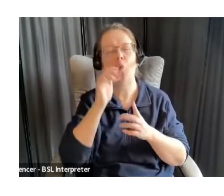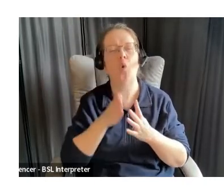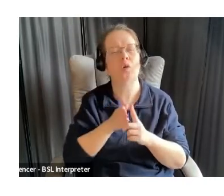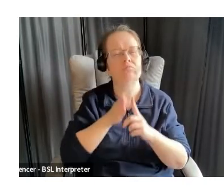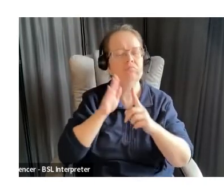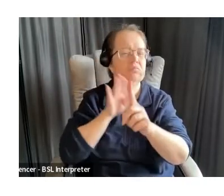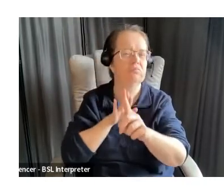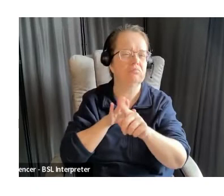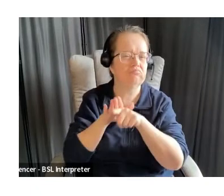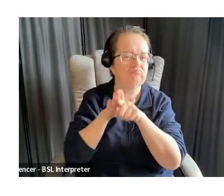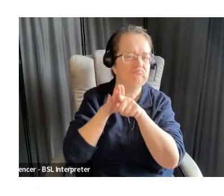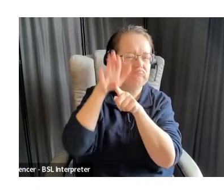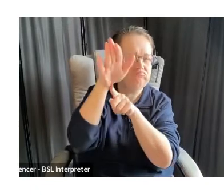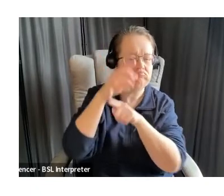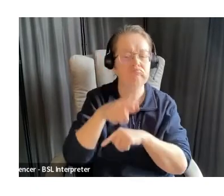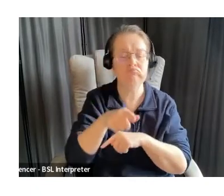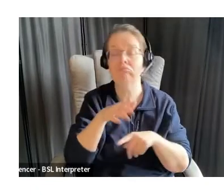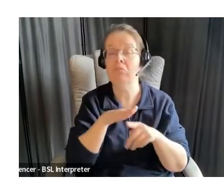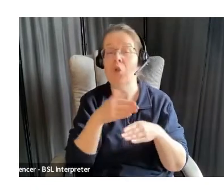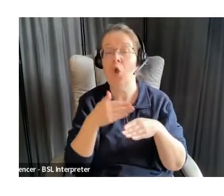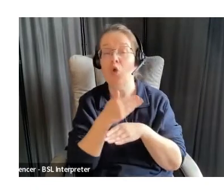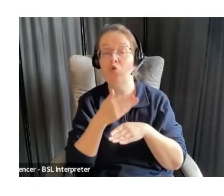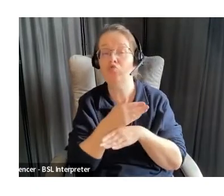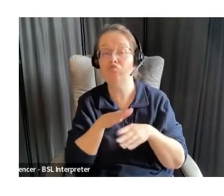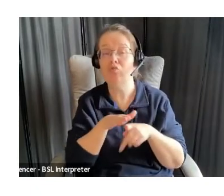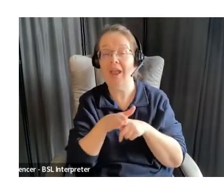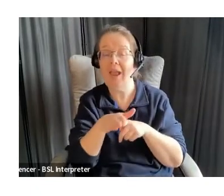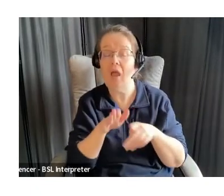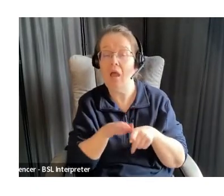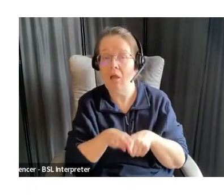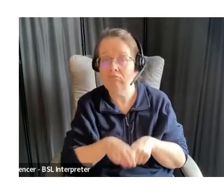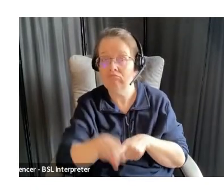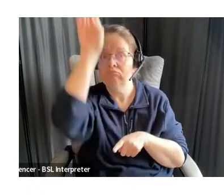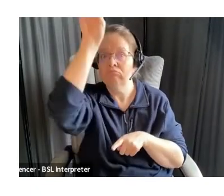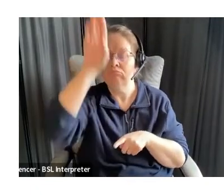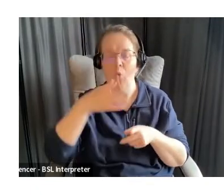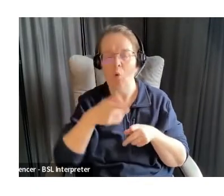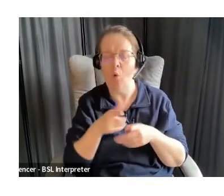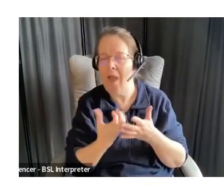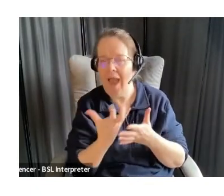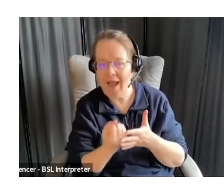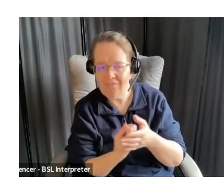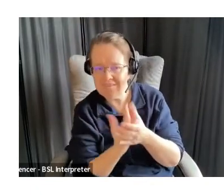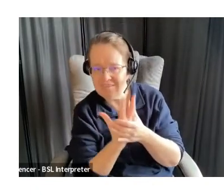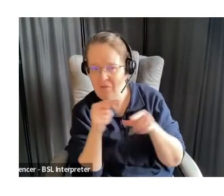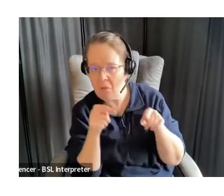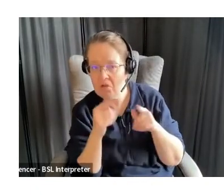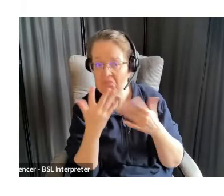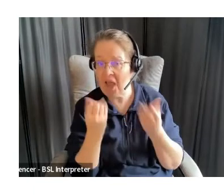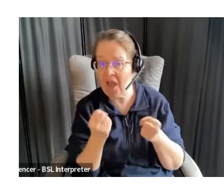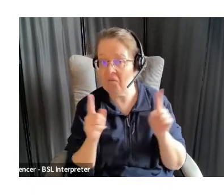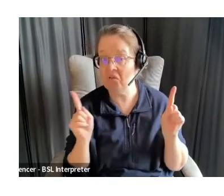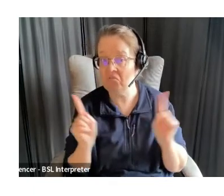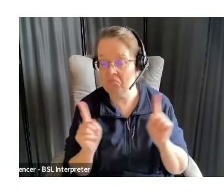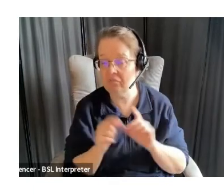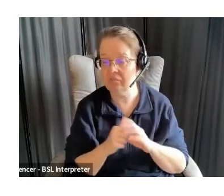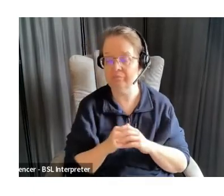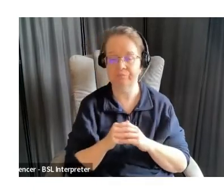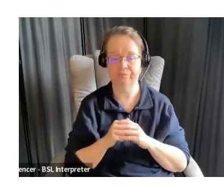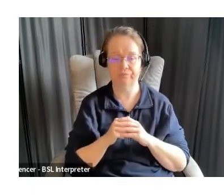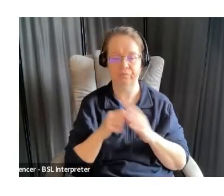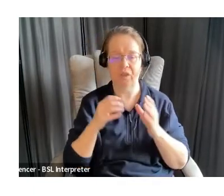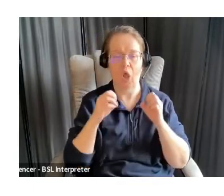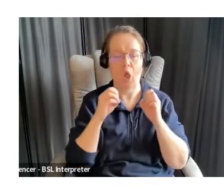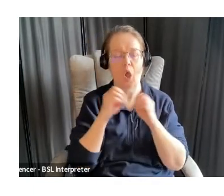there career potential? Is there development in this opportunity? Here's a really interesting quote from Brent